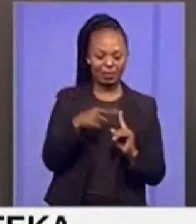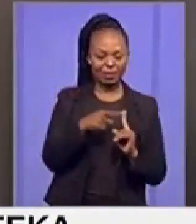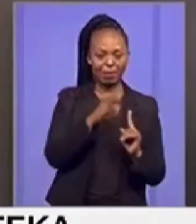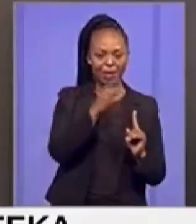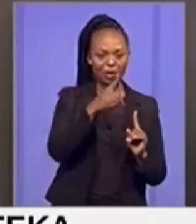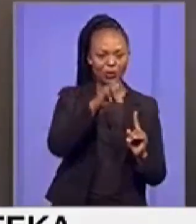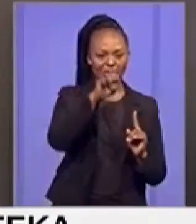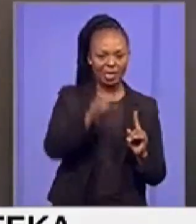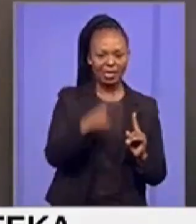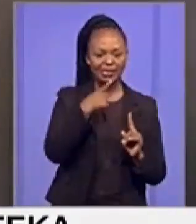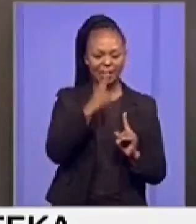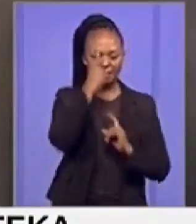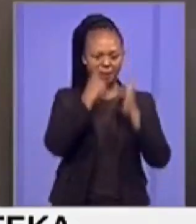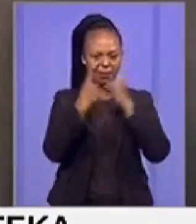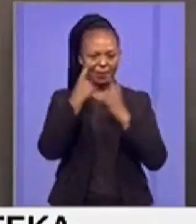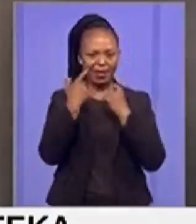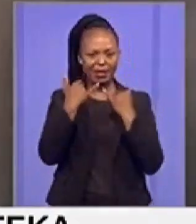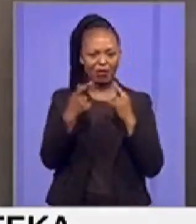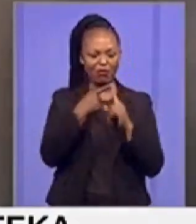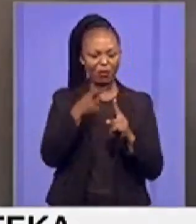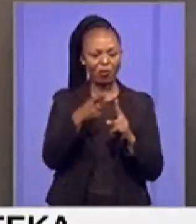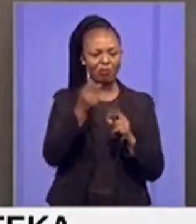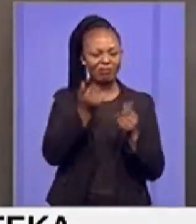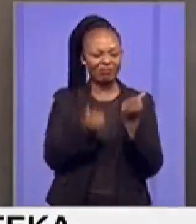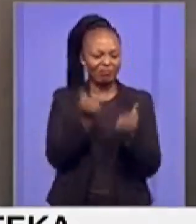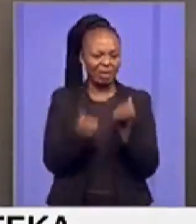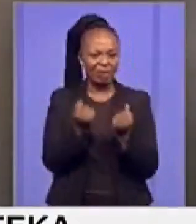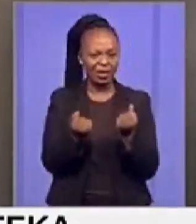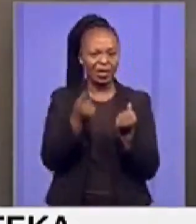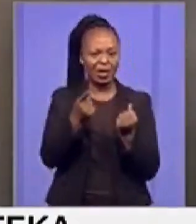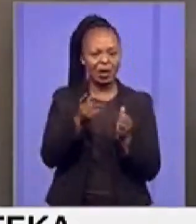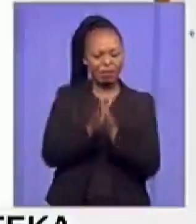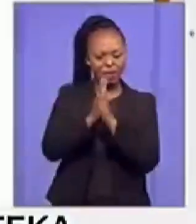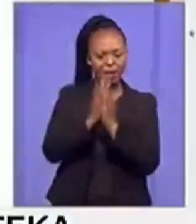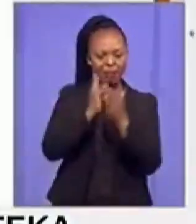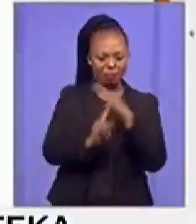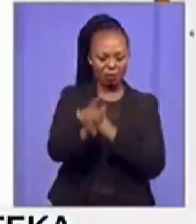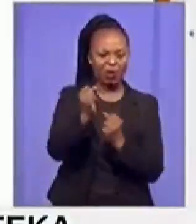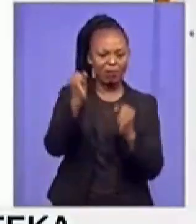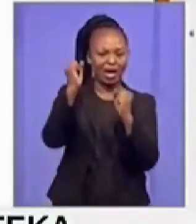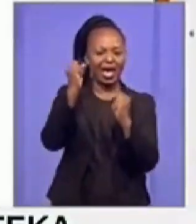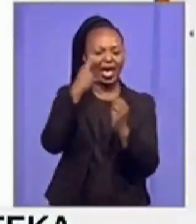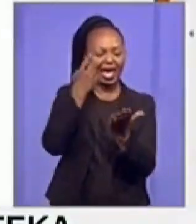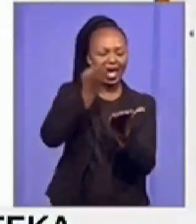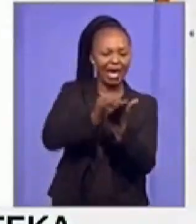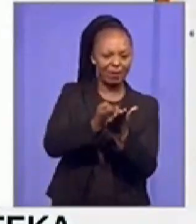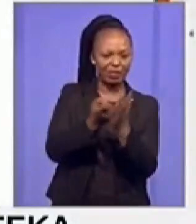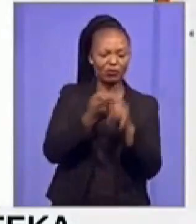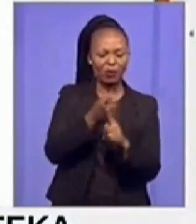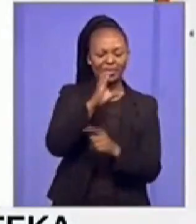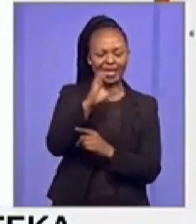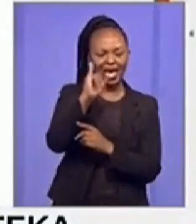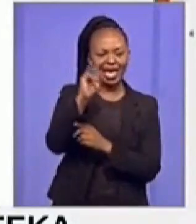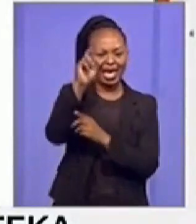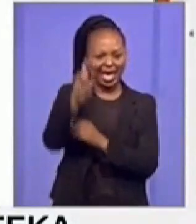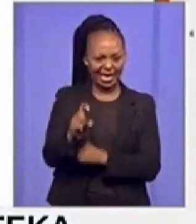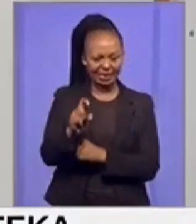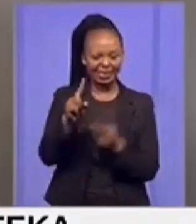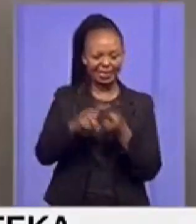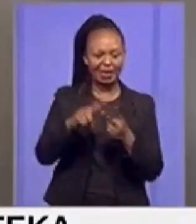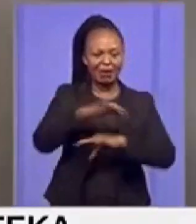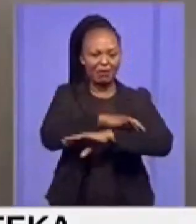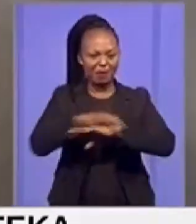ho yena ke bo ananetsweng ke makgotla a dinyewe mo a neng a kopui hore a teke bopaki ba diphuputso tsa CIX le